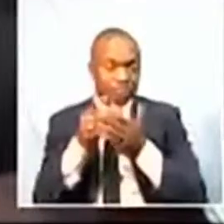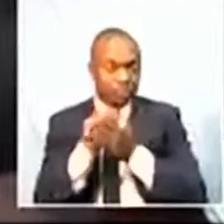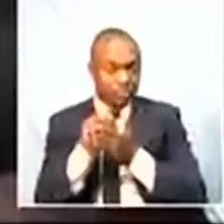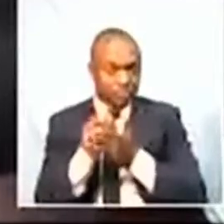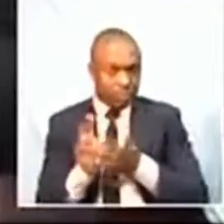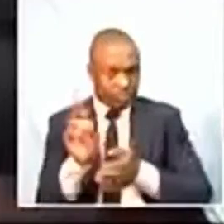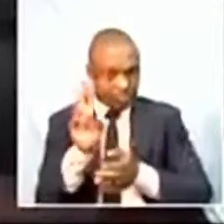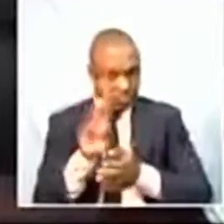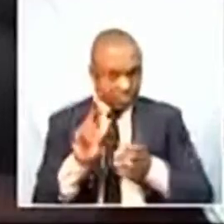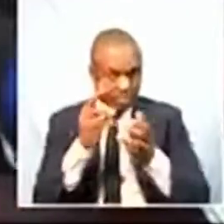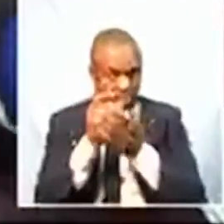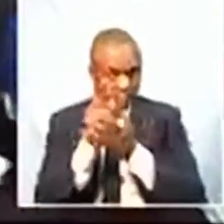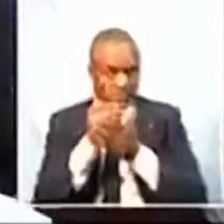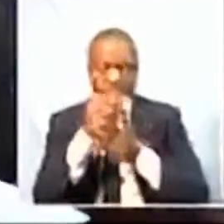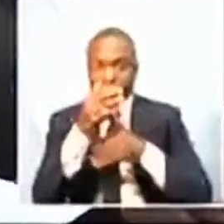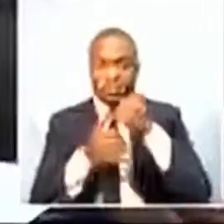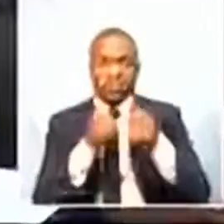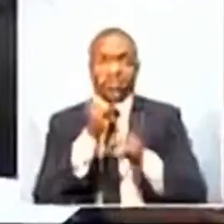the financial year.